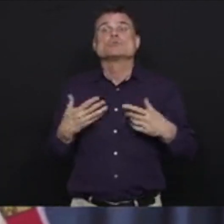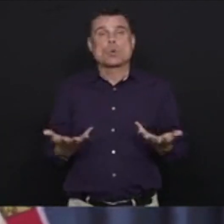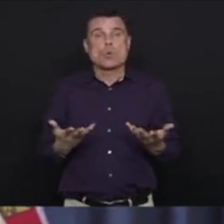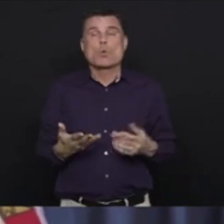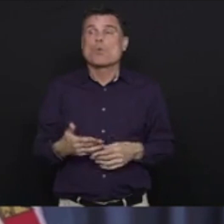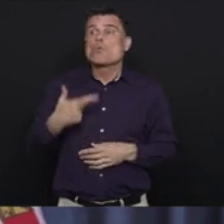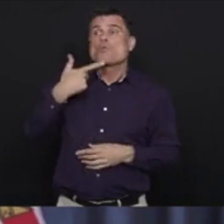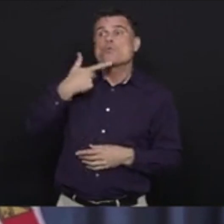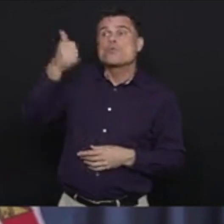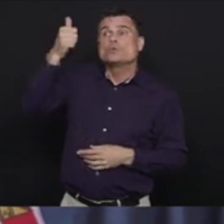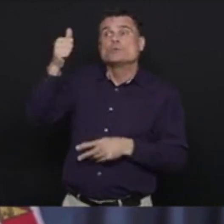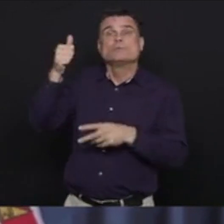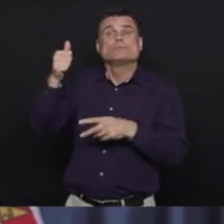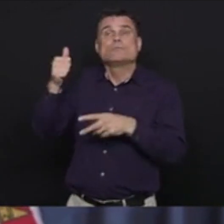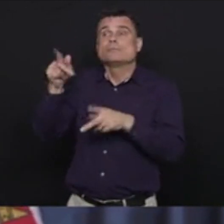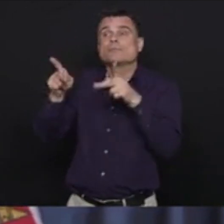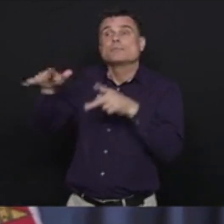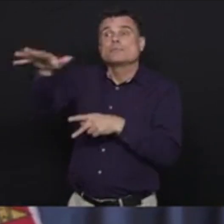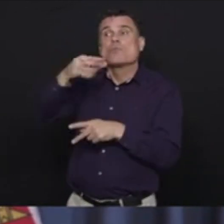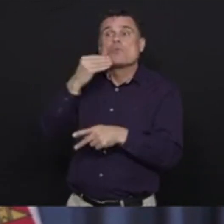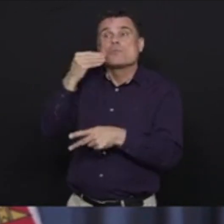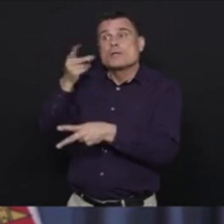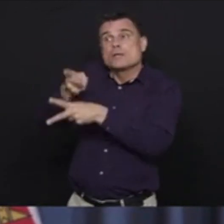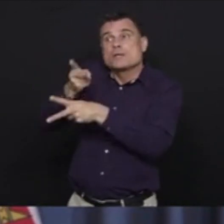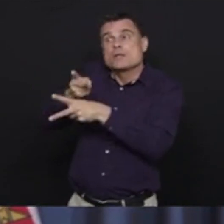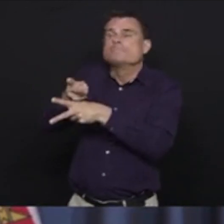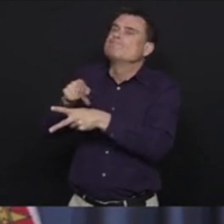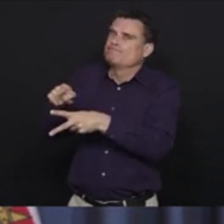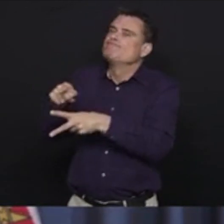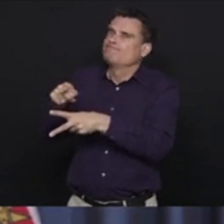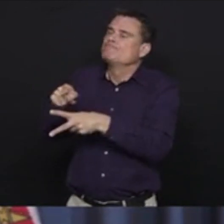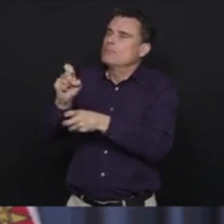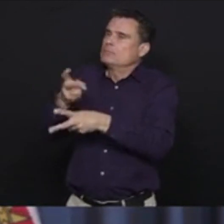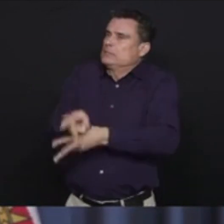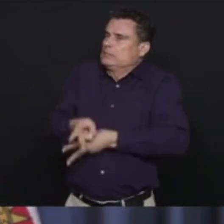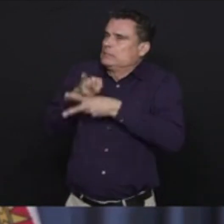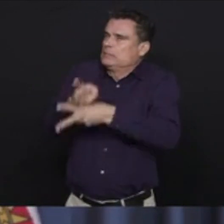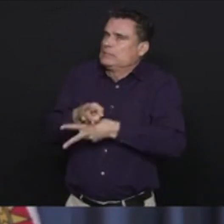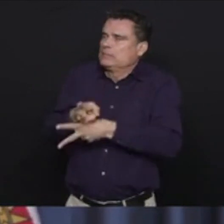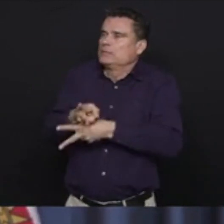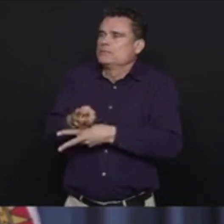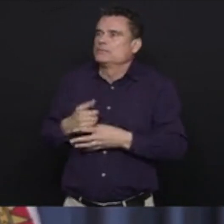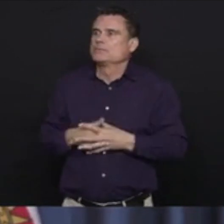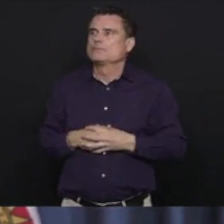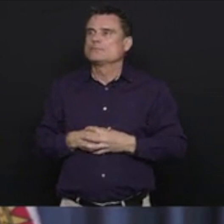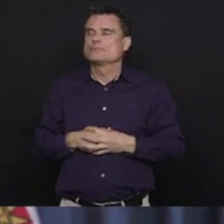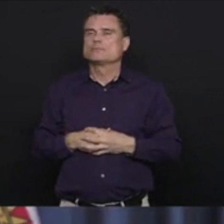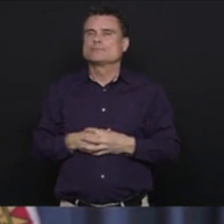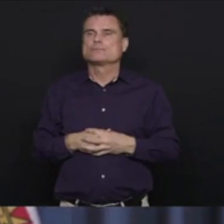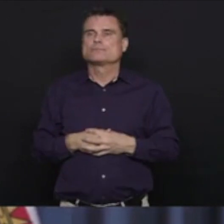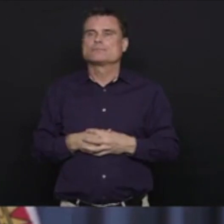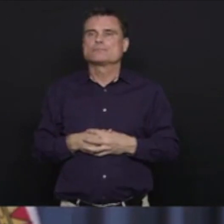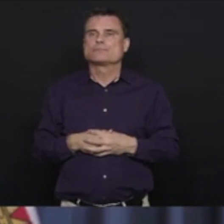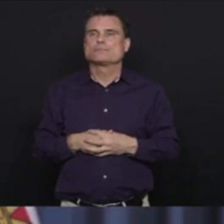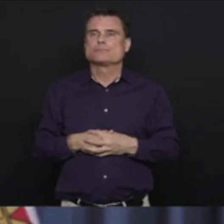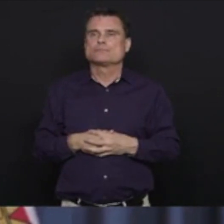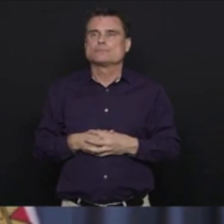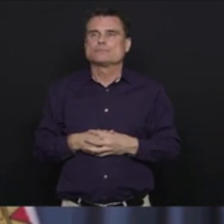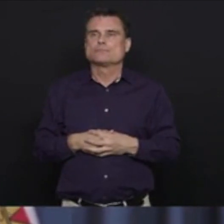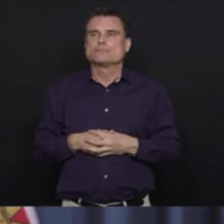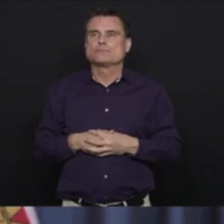To say, absolutely, the work that we're doing in long-term care, the work of medical health officers in all